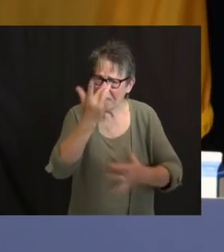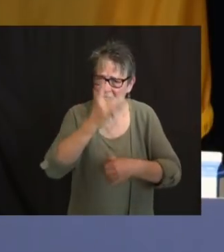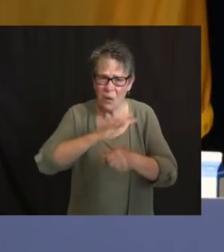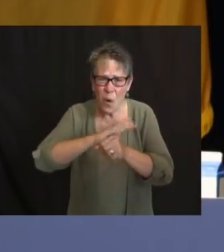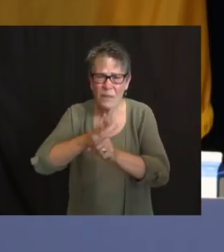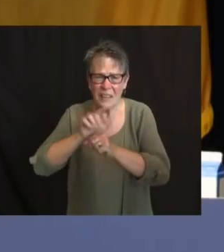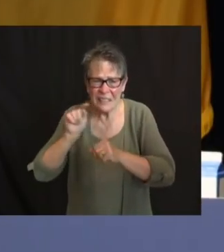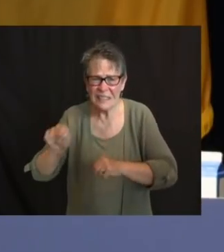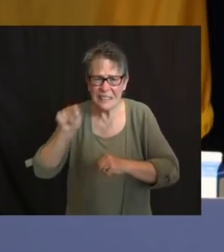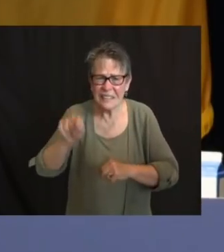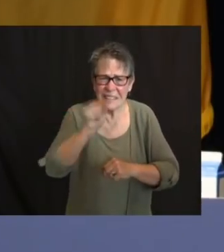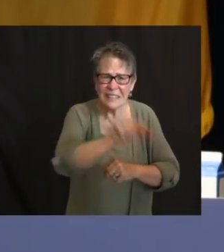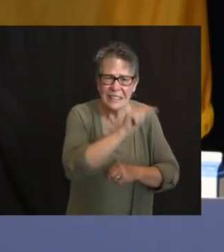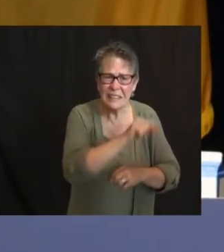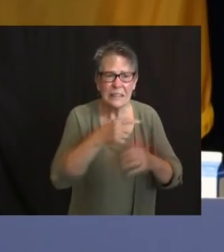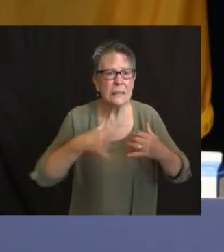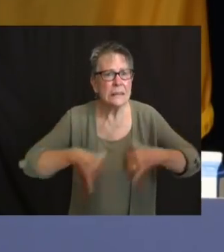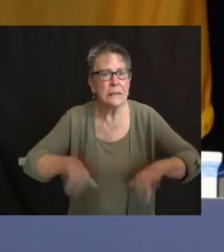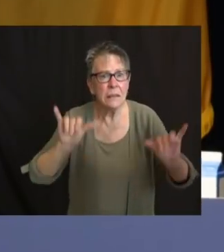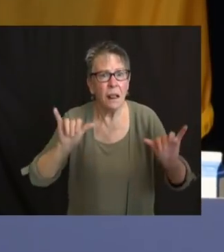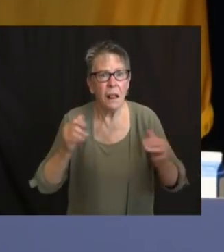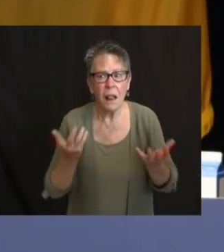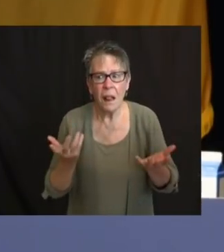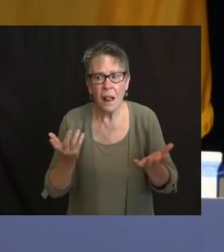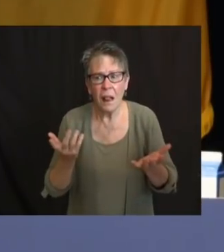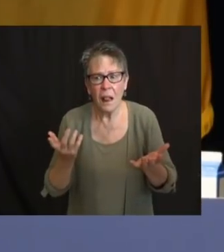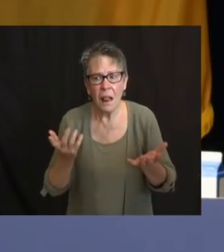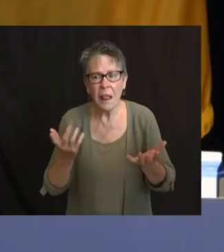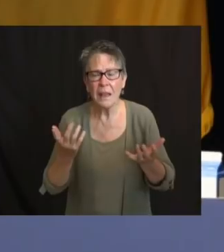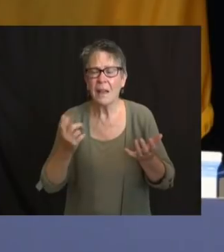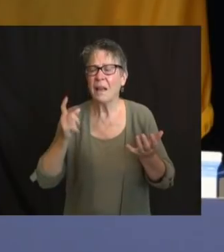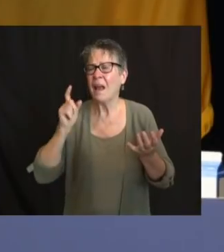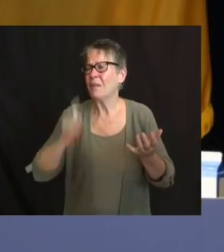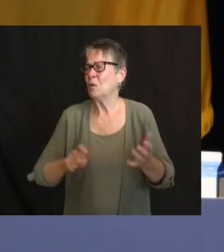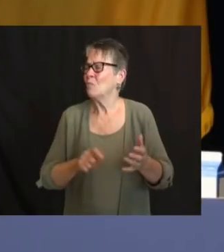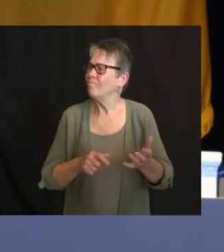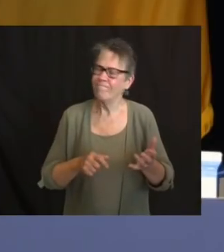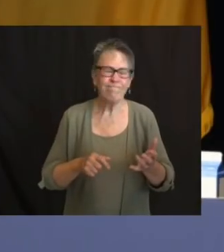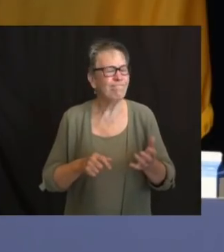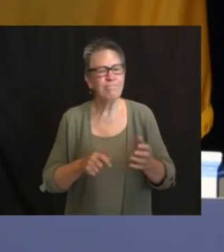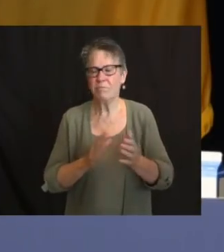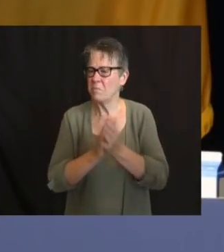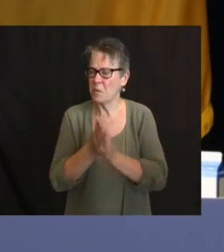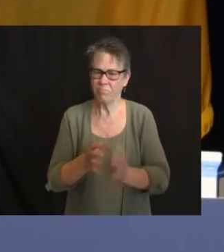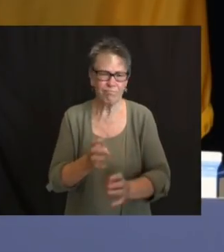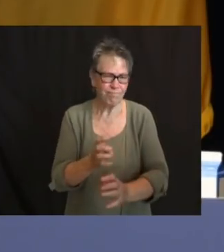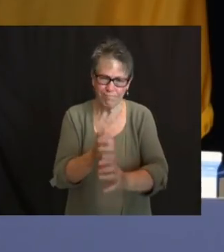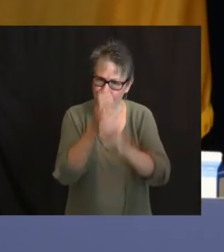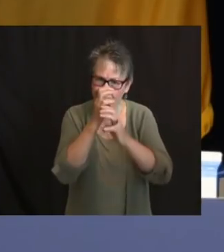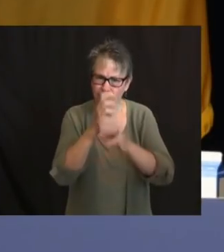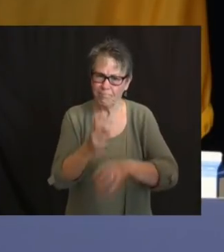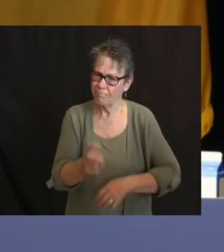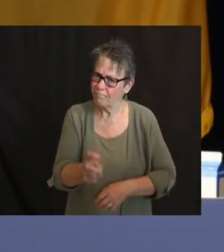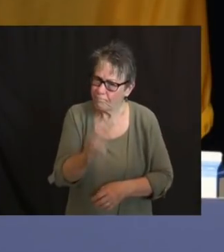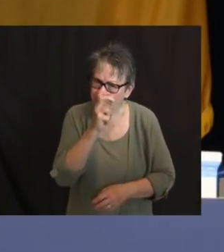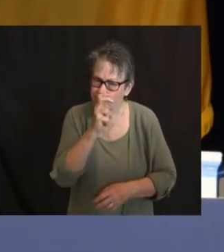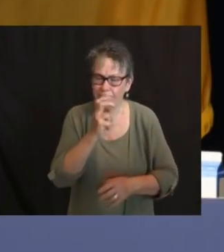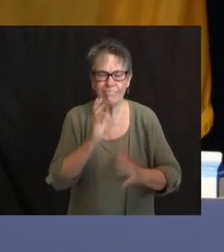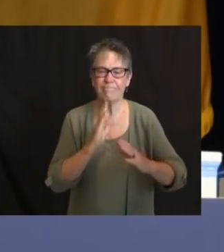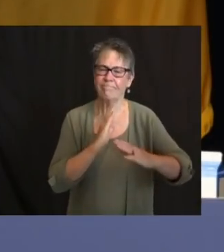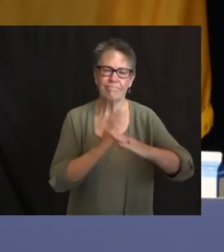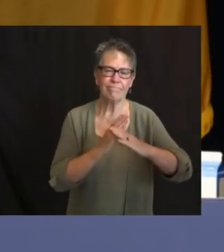when we put out guidance for visitation. So we're looking at what some other states are doing. We've identified